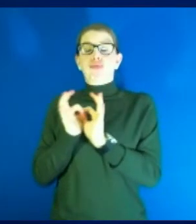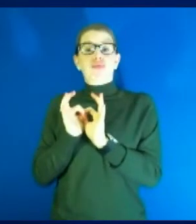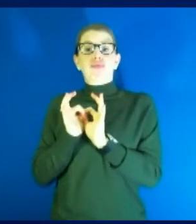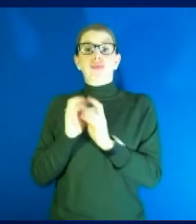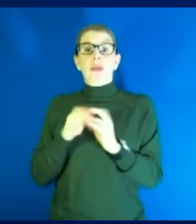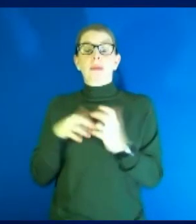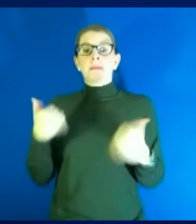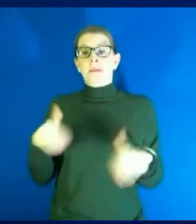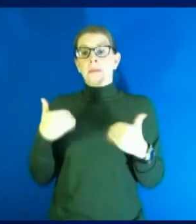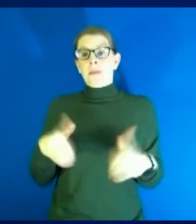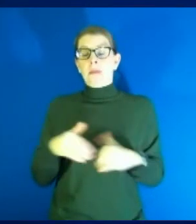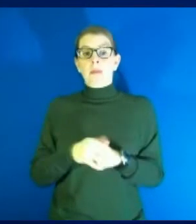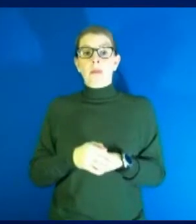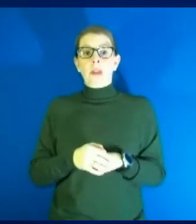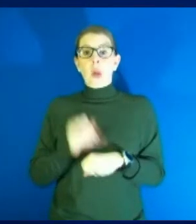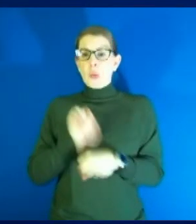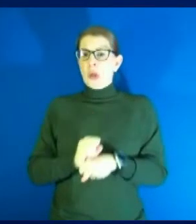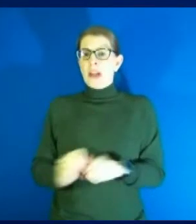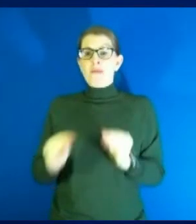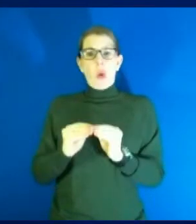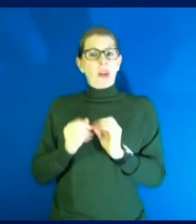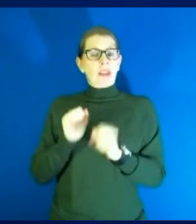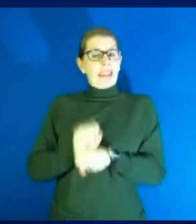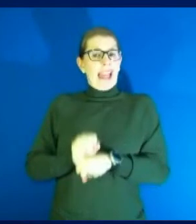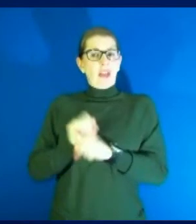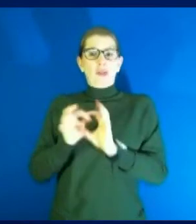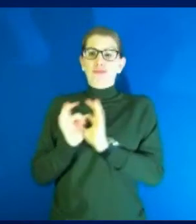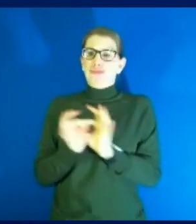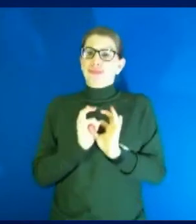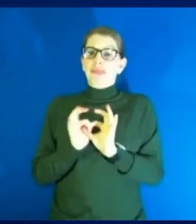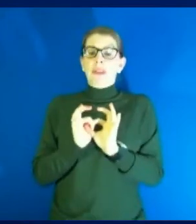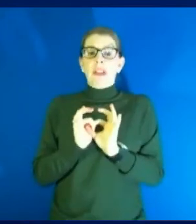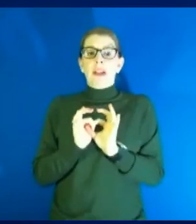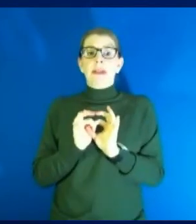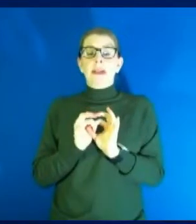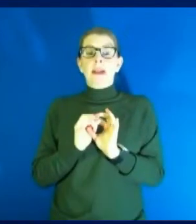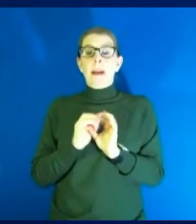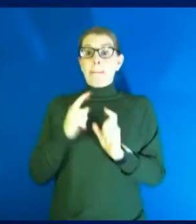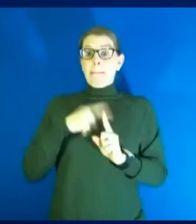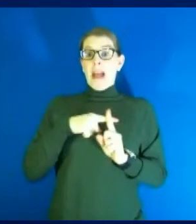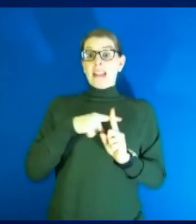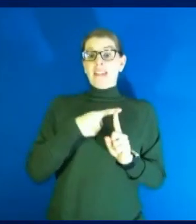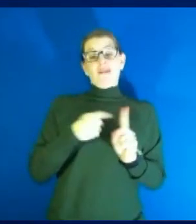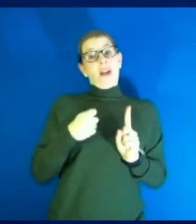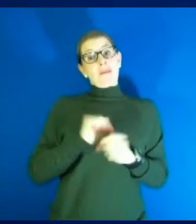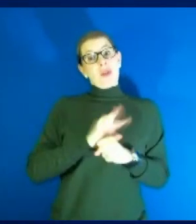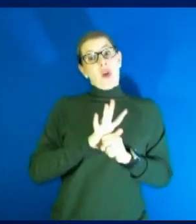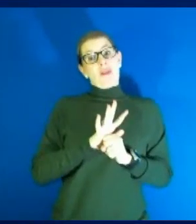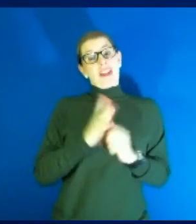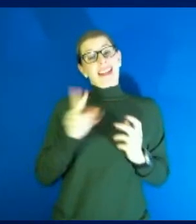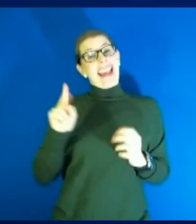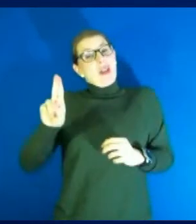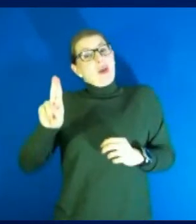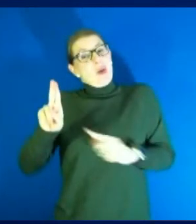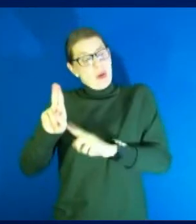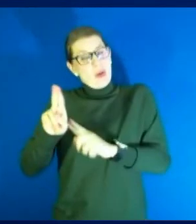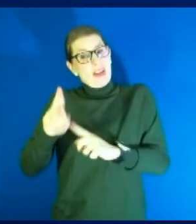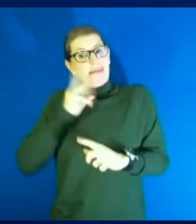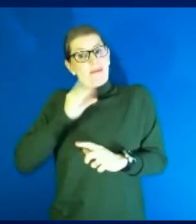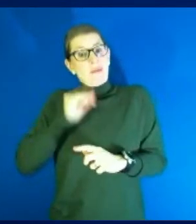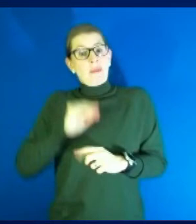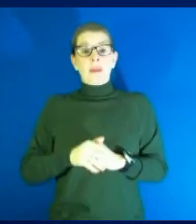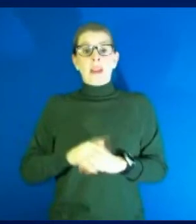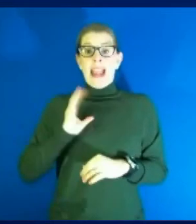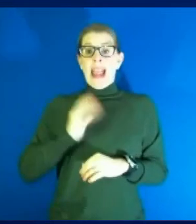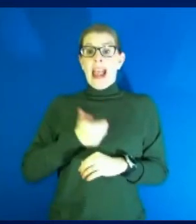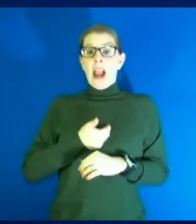much more closely together. I feel like one of the silver linings of COVID is going to, at least at KU specifically, is that our